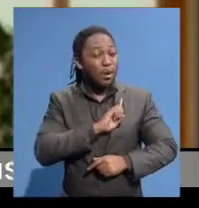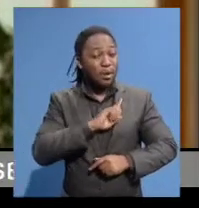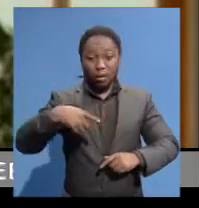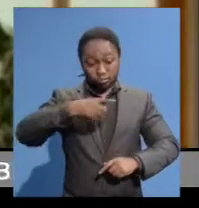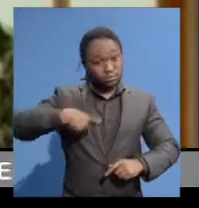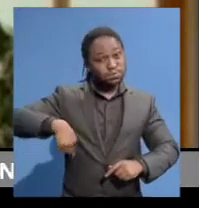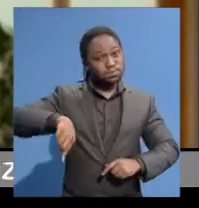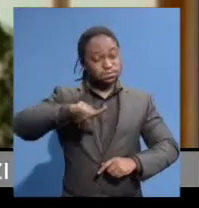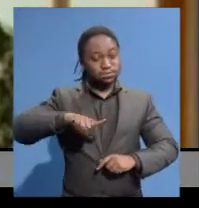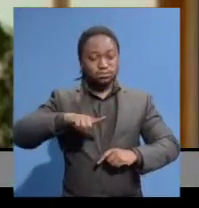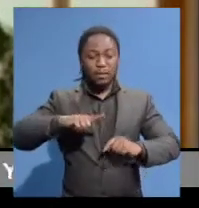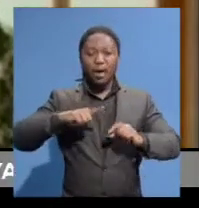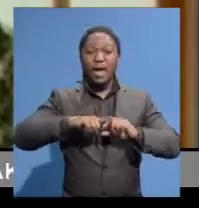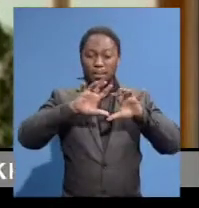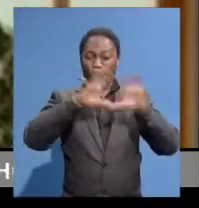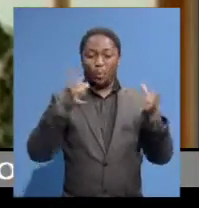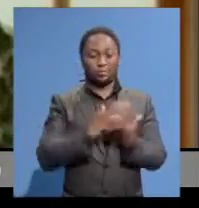the outcasts of society.